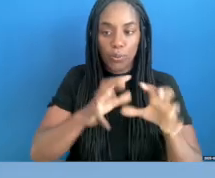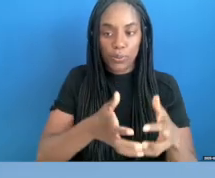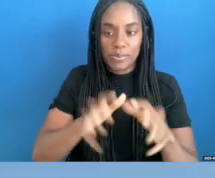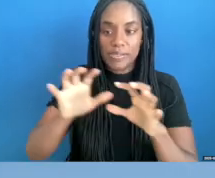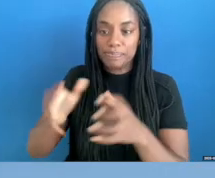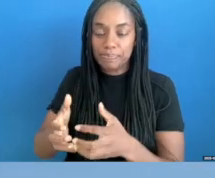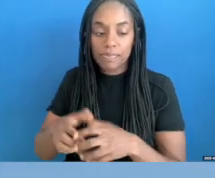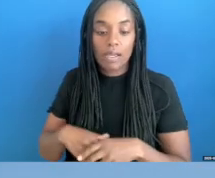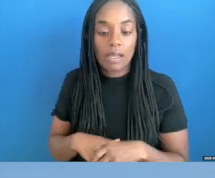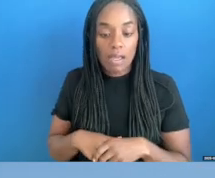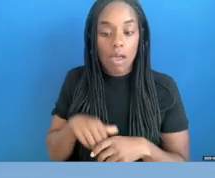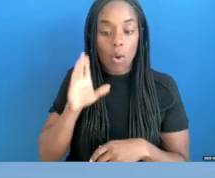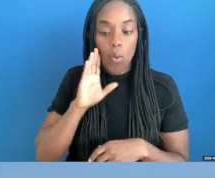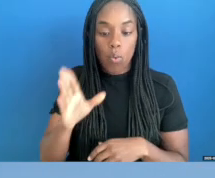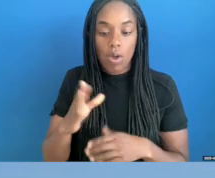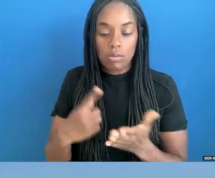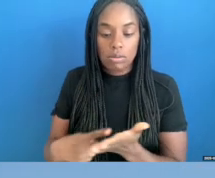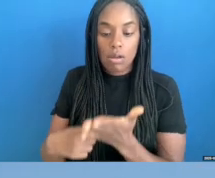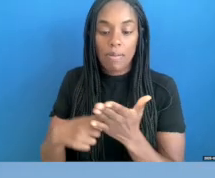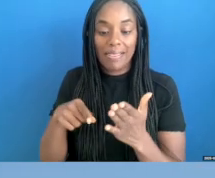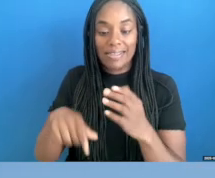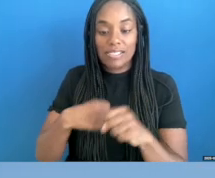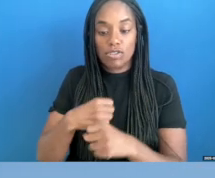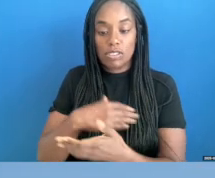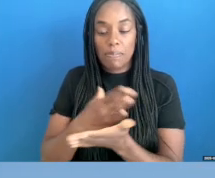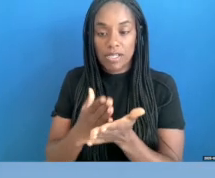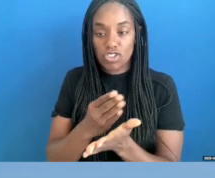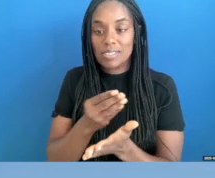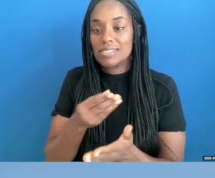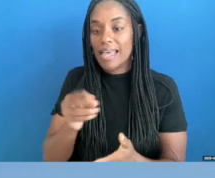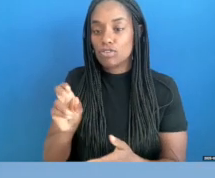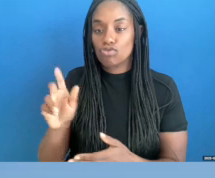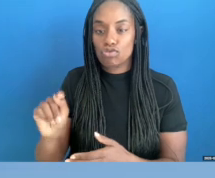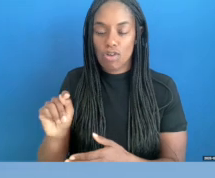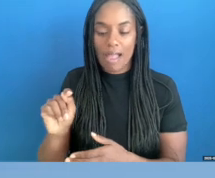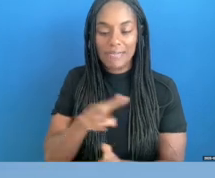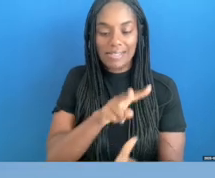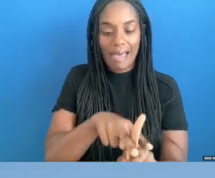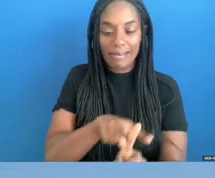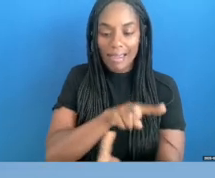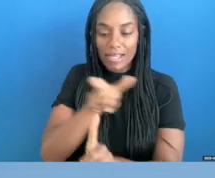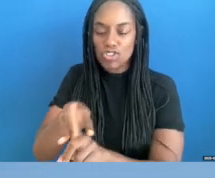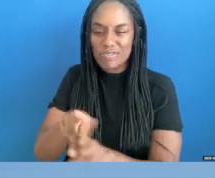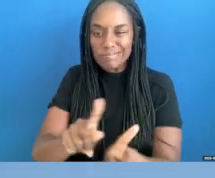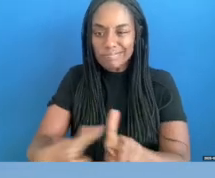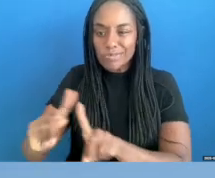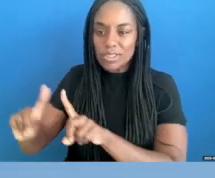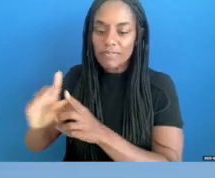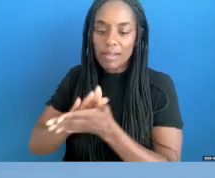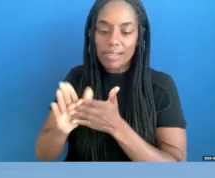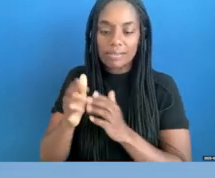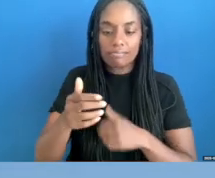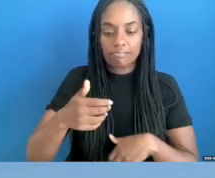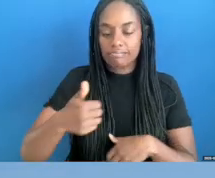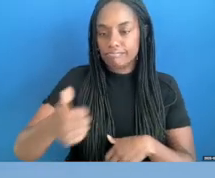budget and draft allocations for various clean transportation incentive projects. Then I'll